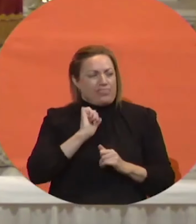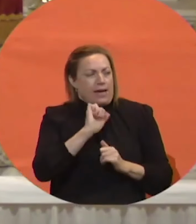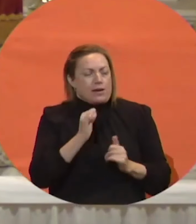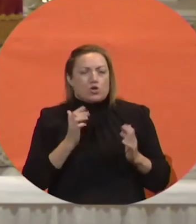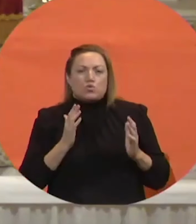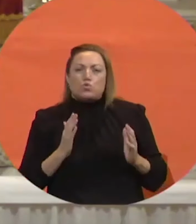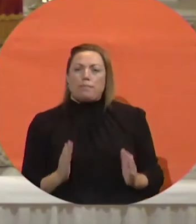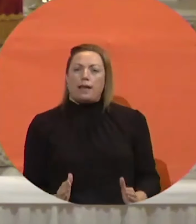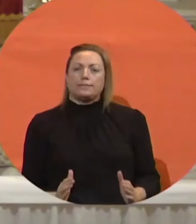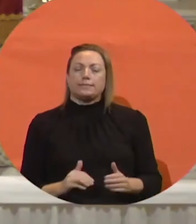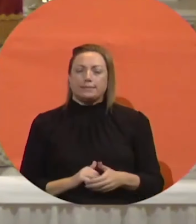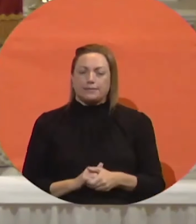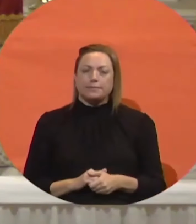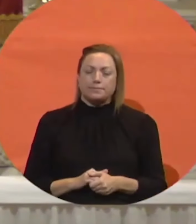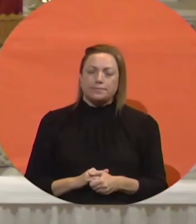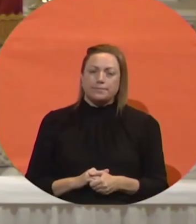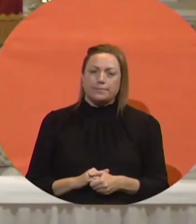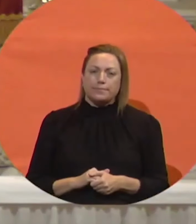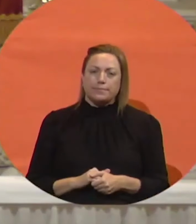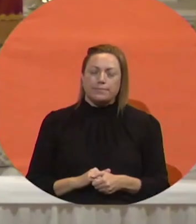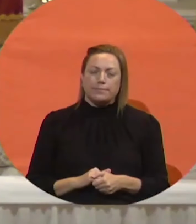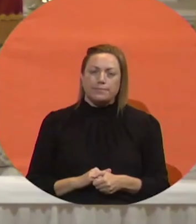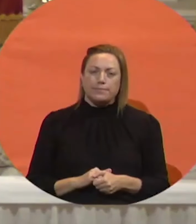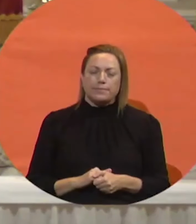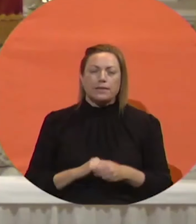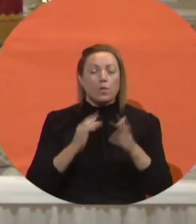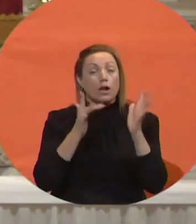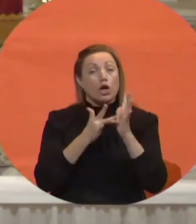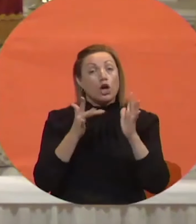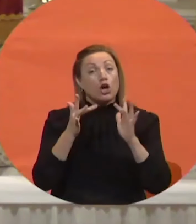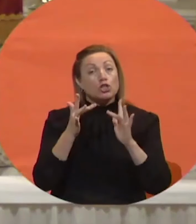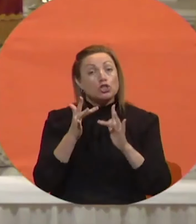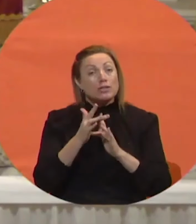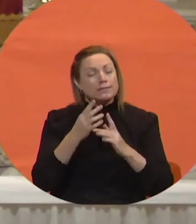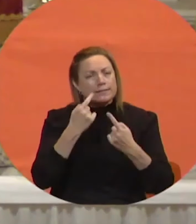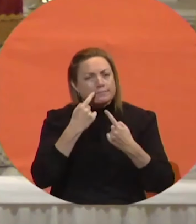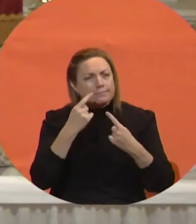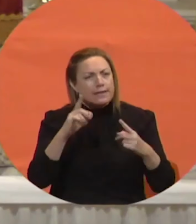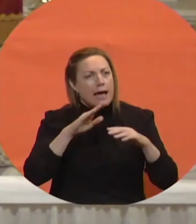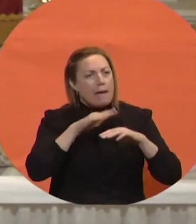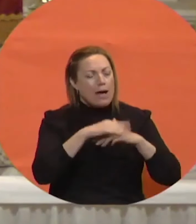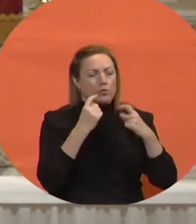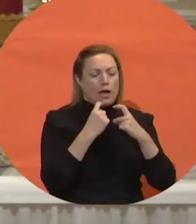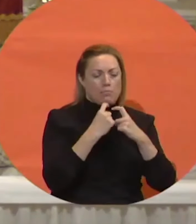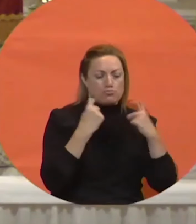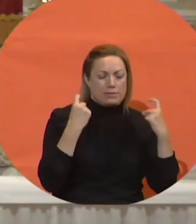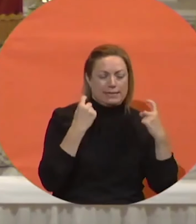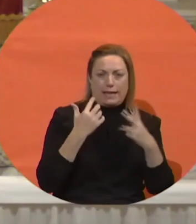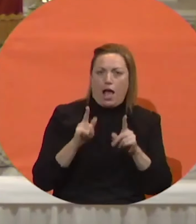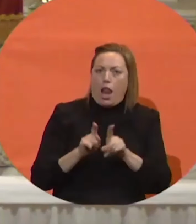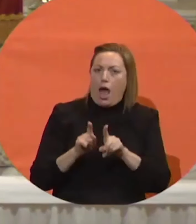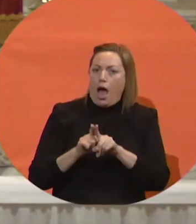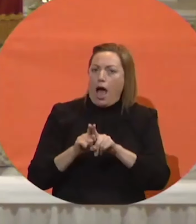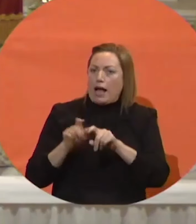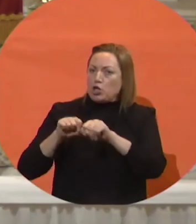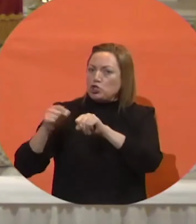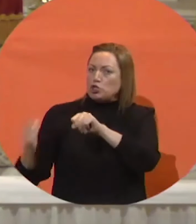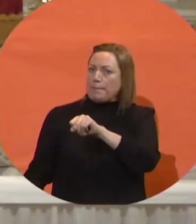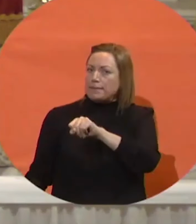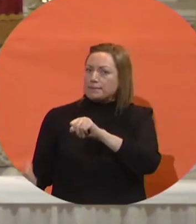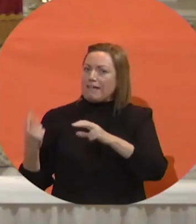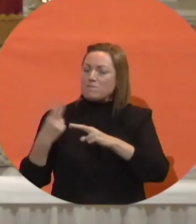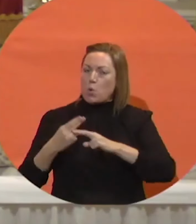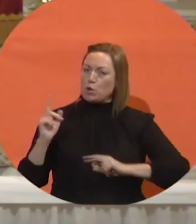So when Jesus articulates the task of priest-shepherds today, there's no